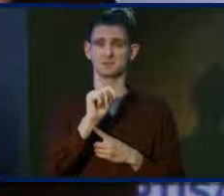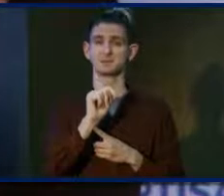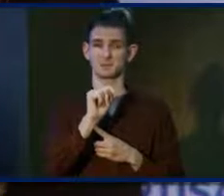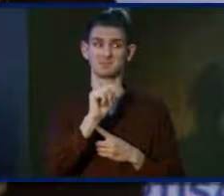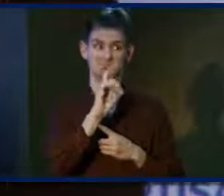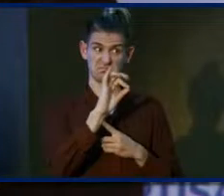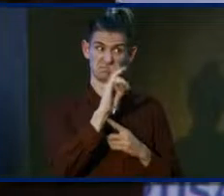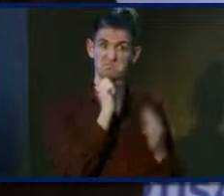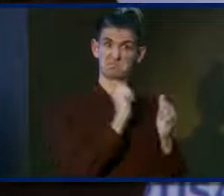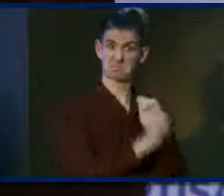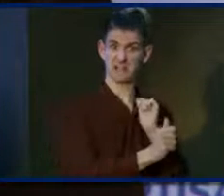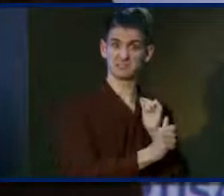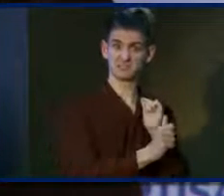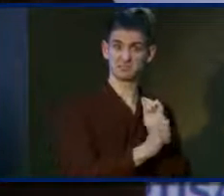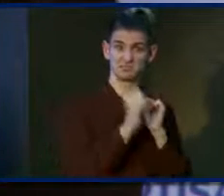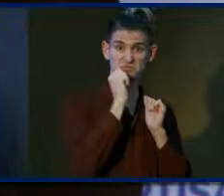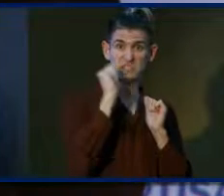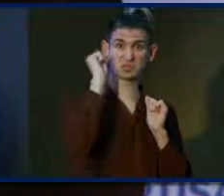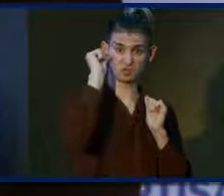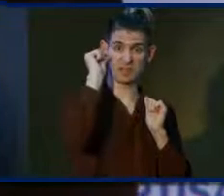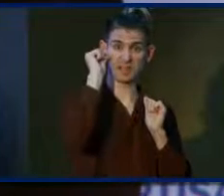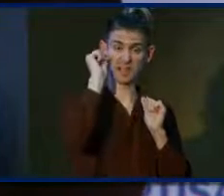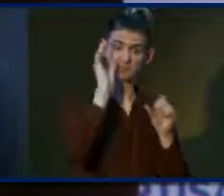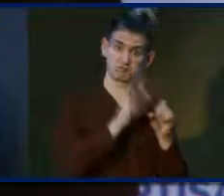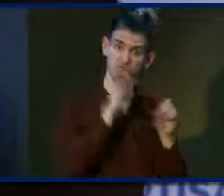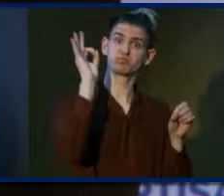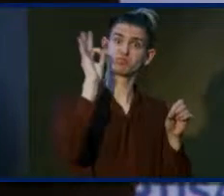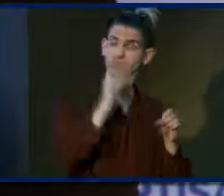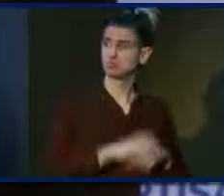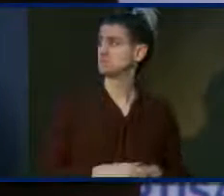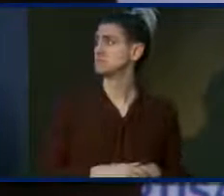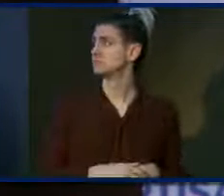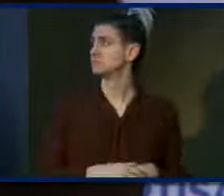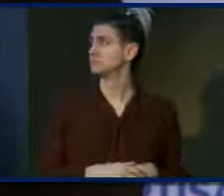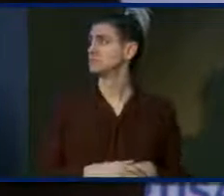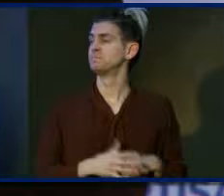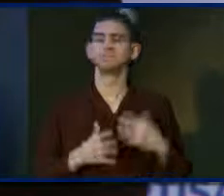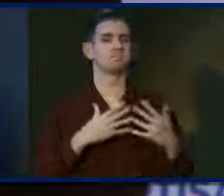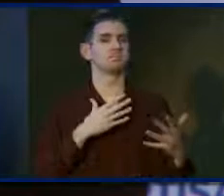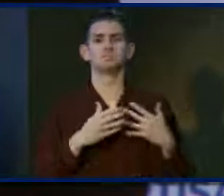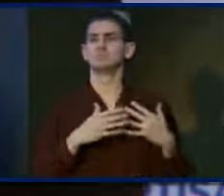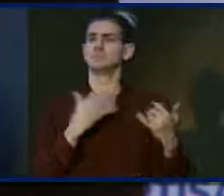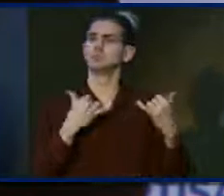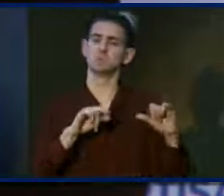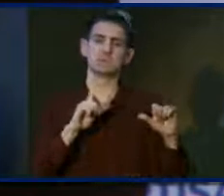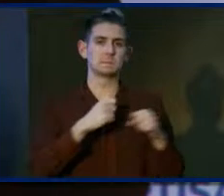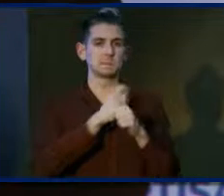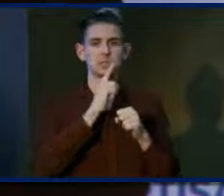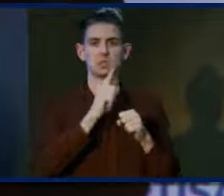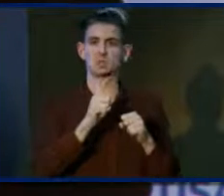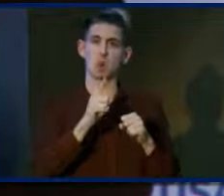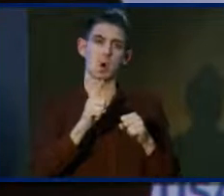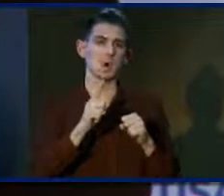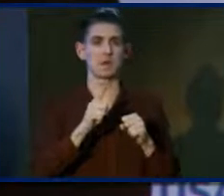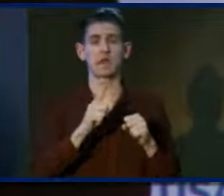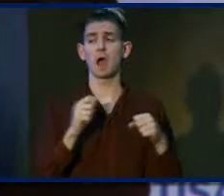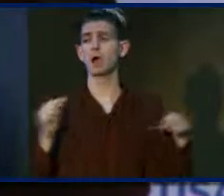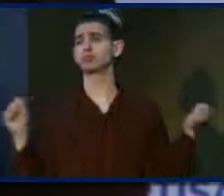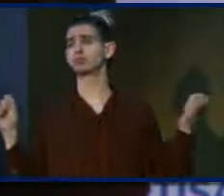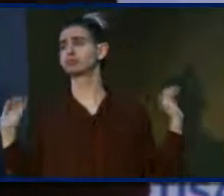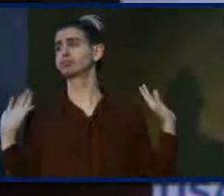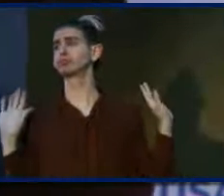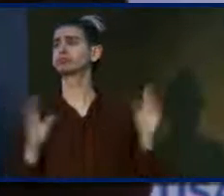a vote yesterday. But y'all, we have to make sure that we are not letting up. We saw what